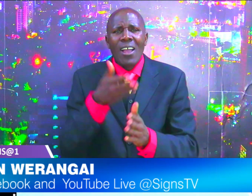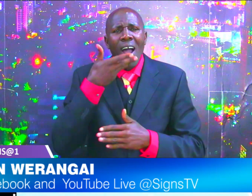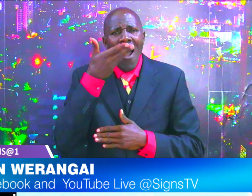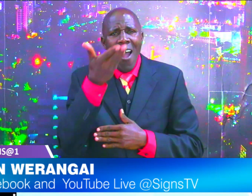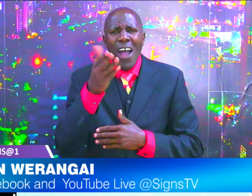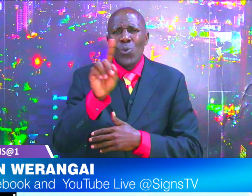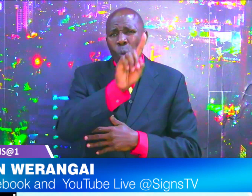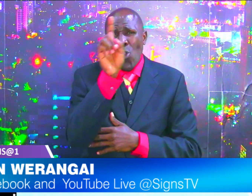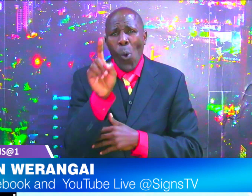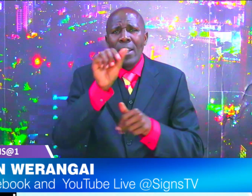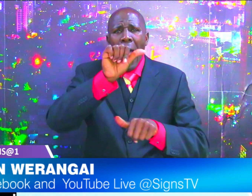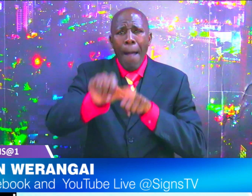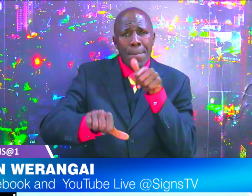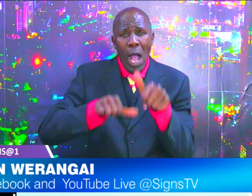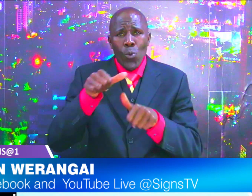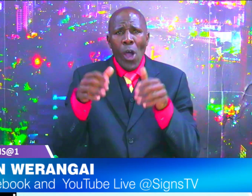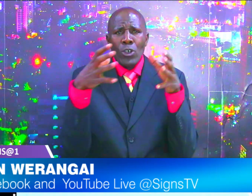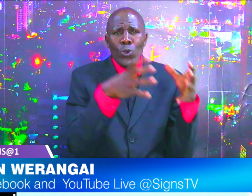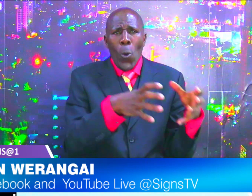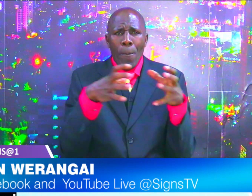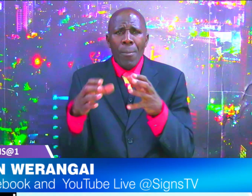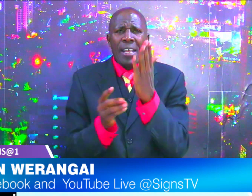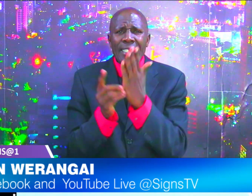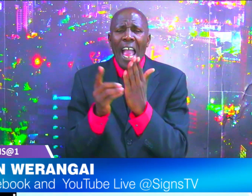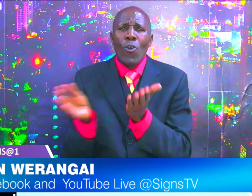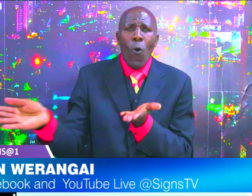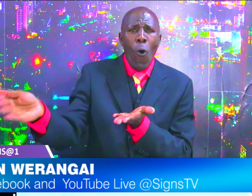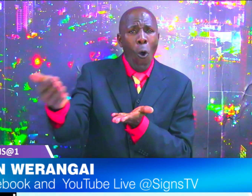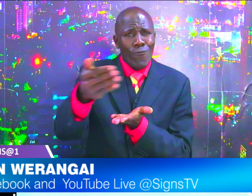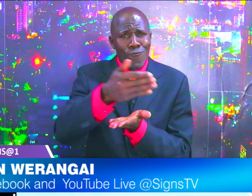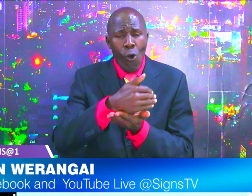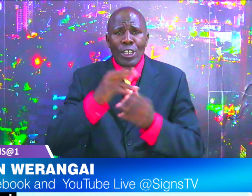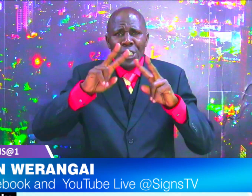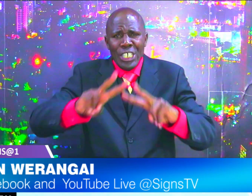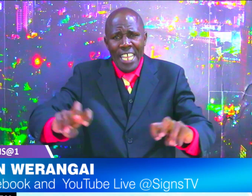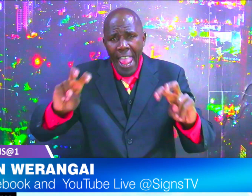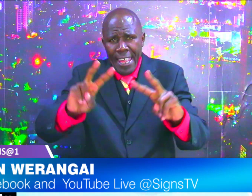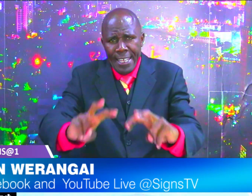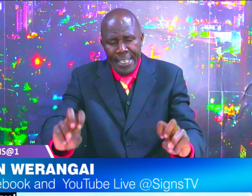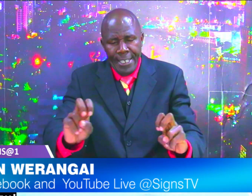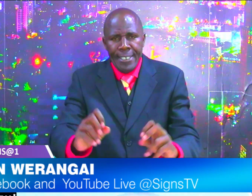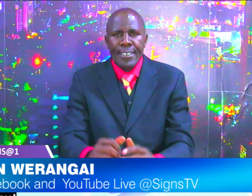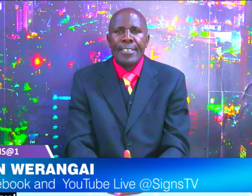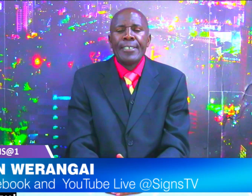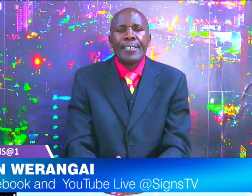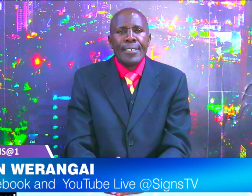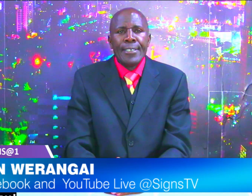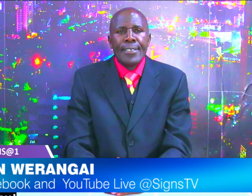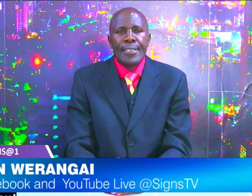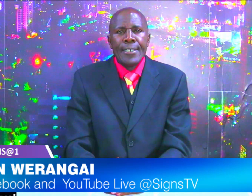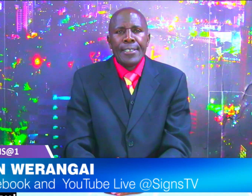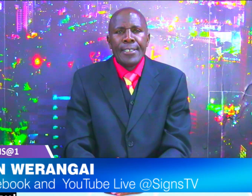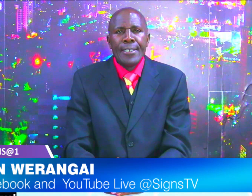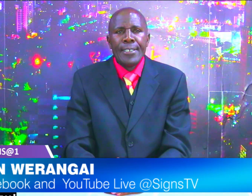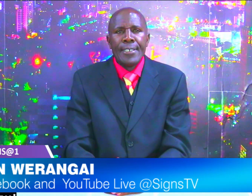investigation and to answer all questions about the company data collection